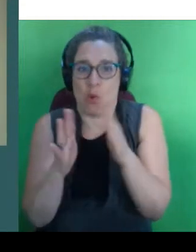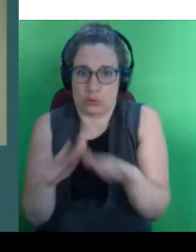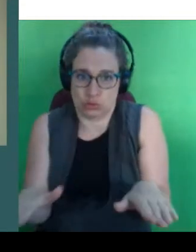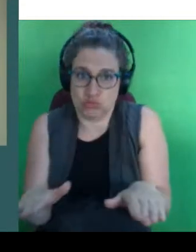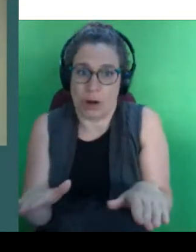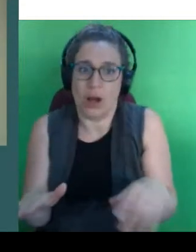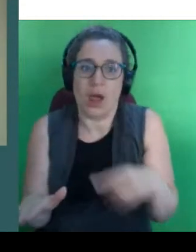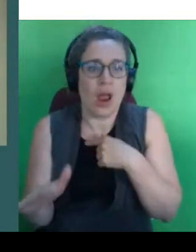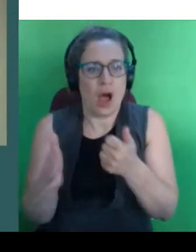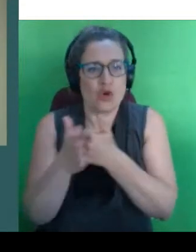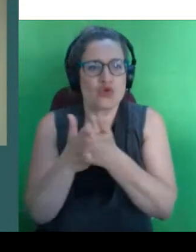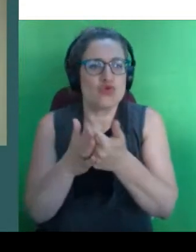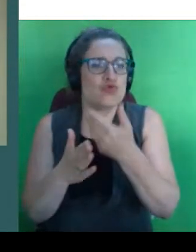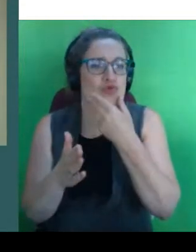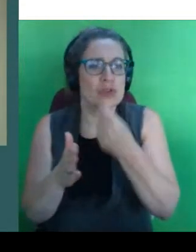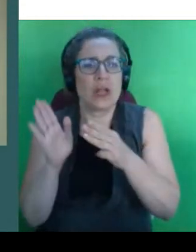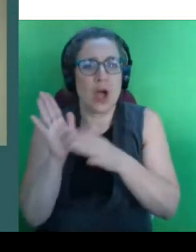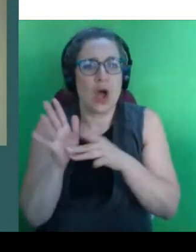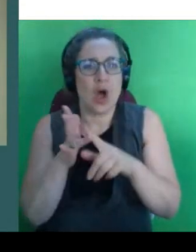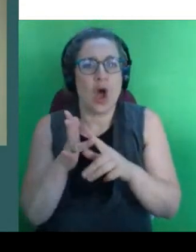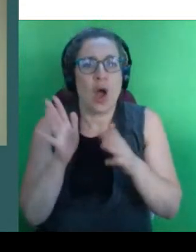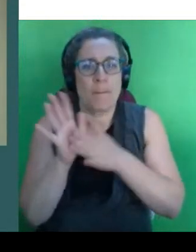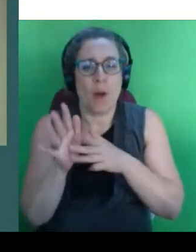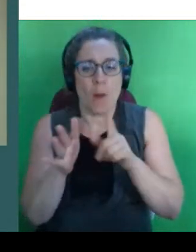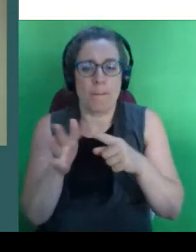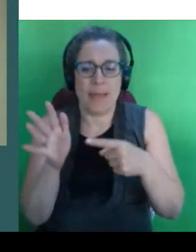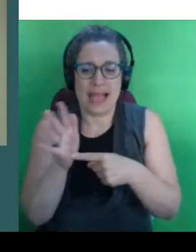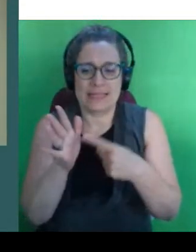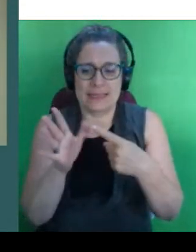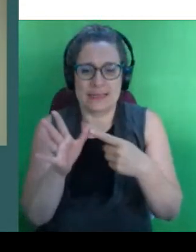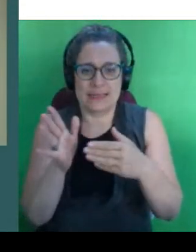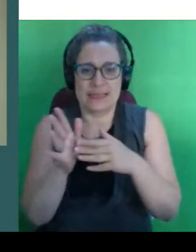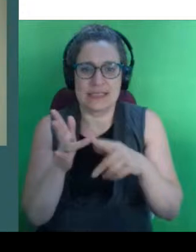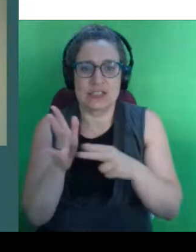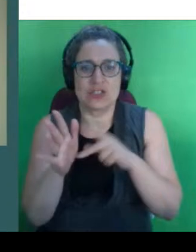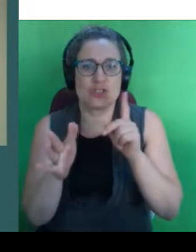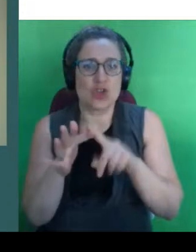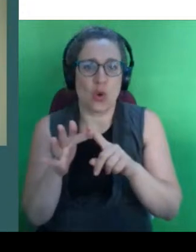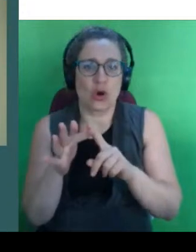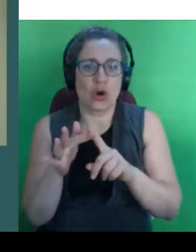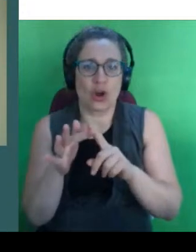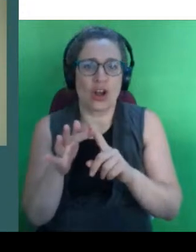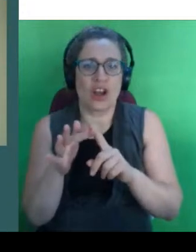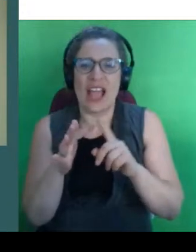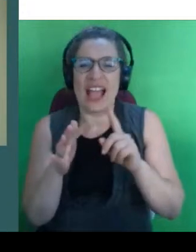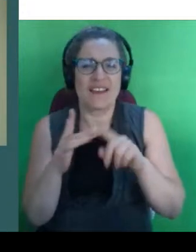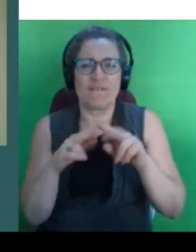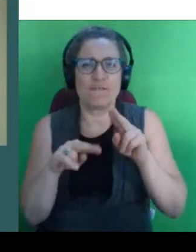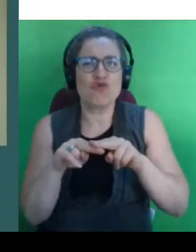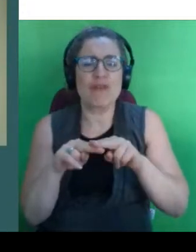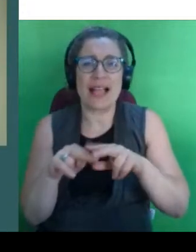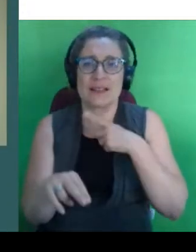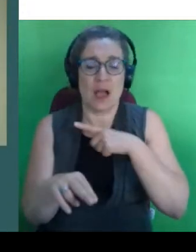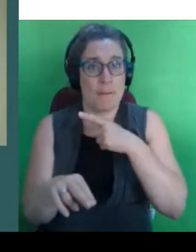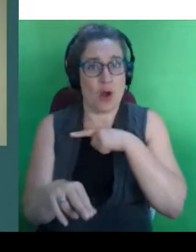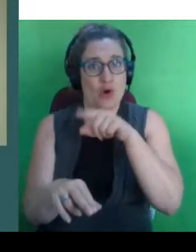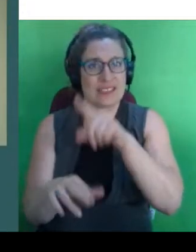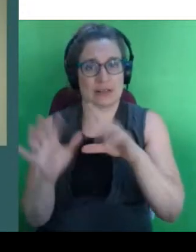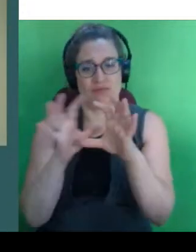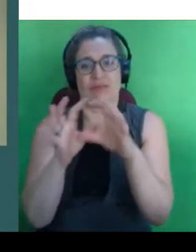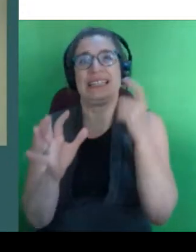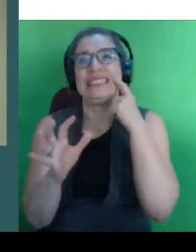called mometasone furoate because the container is quite neat and it's quite easy to get the spray